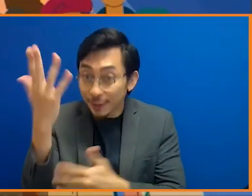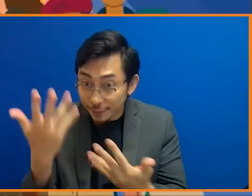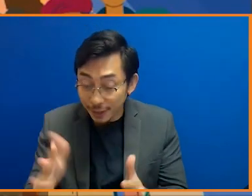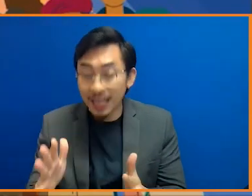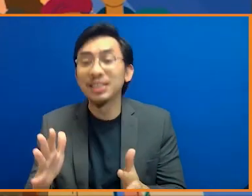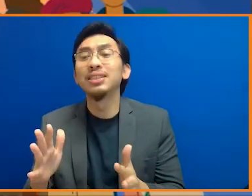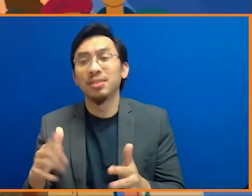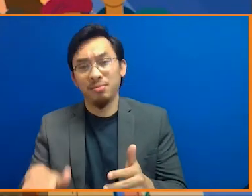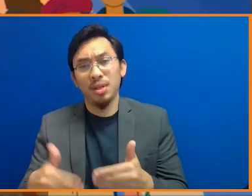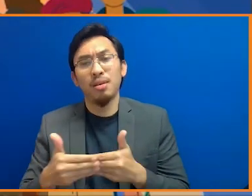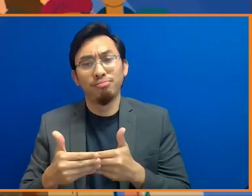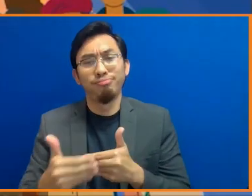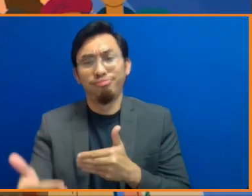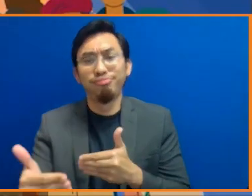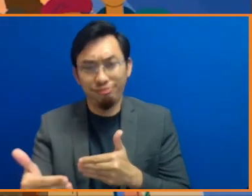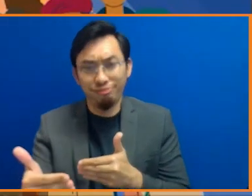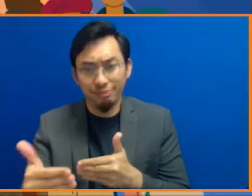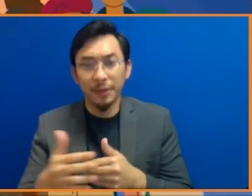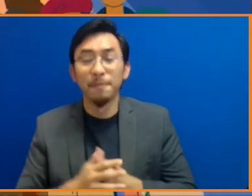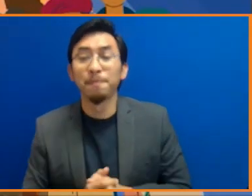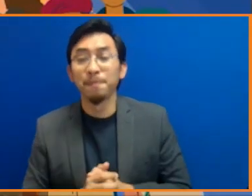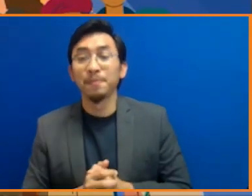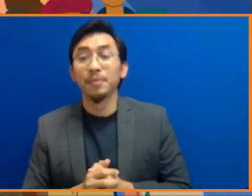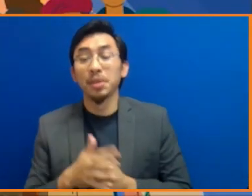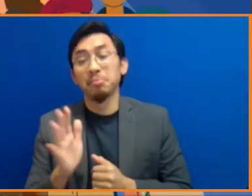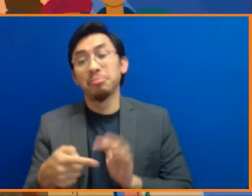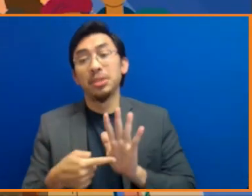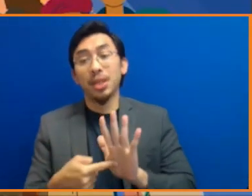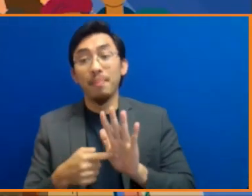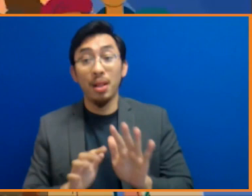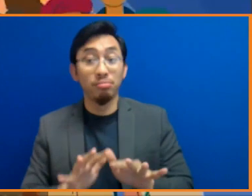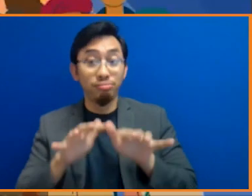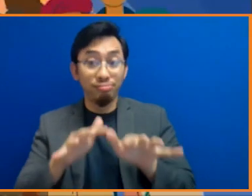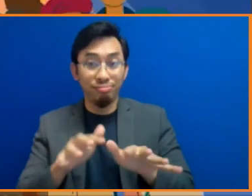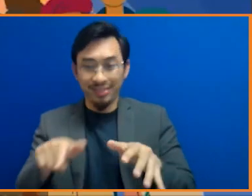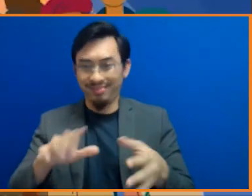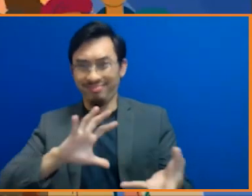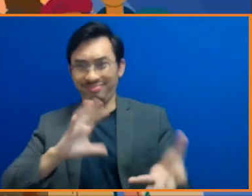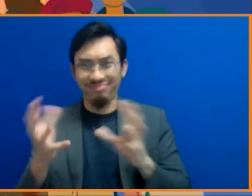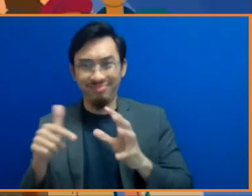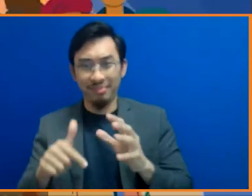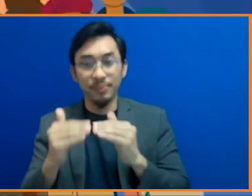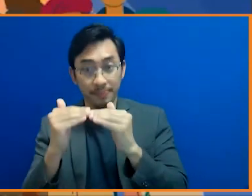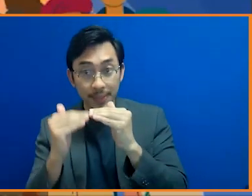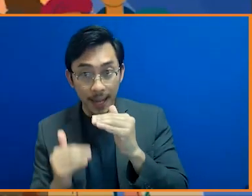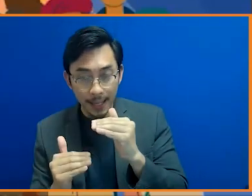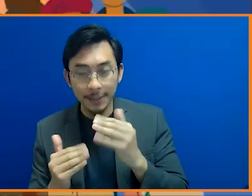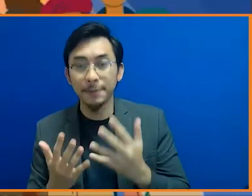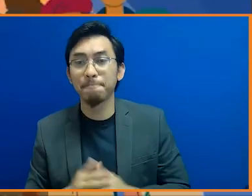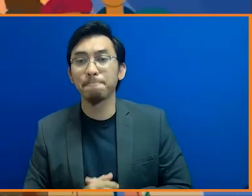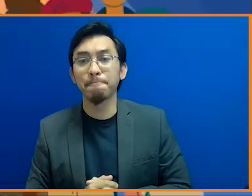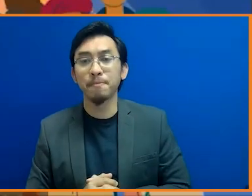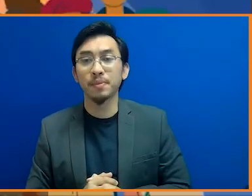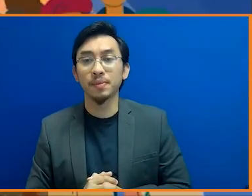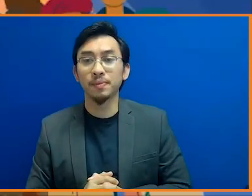break, we will continue with the session three with practical examples of tsunami risk reductions.